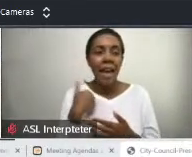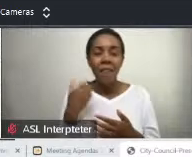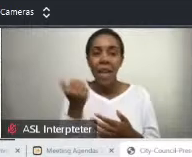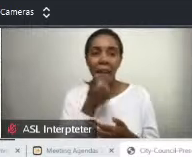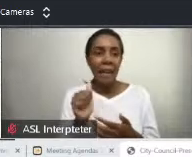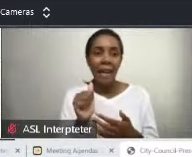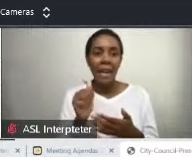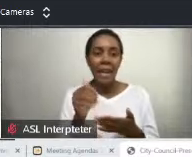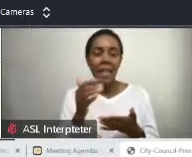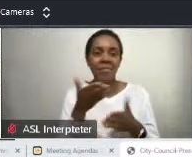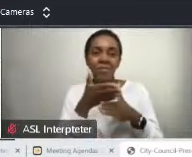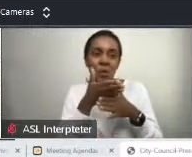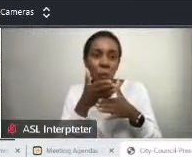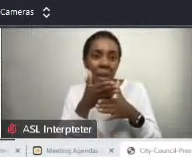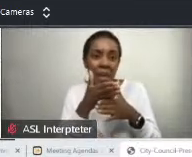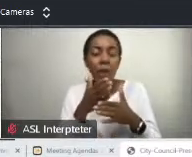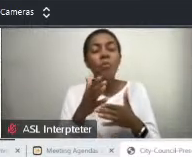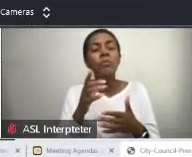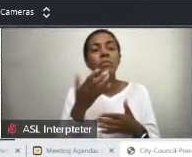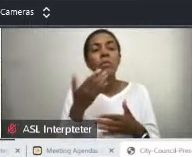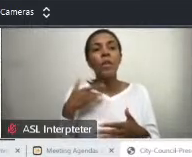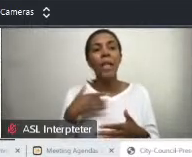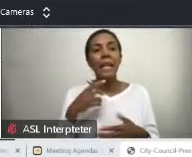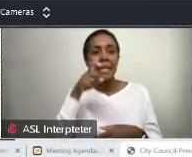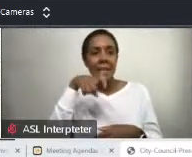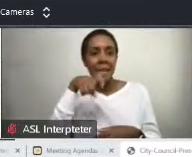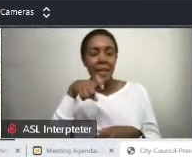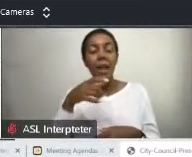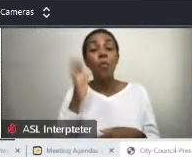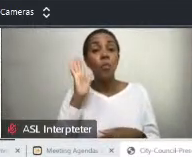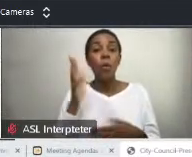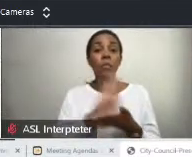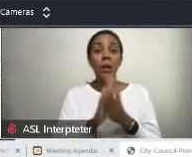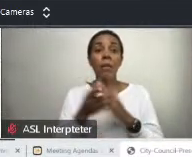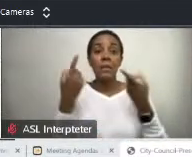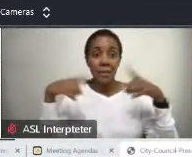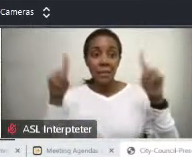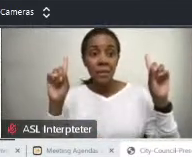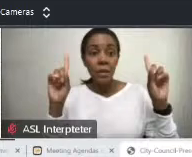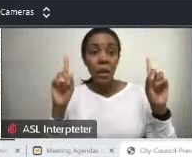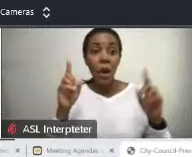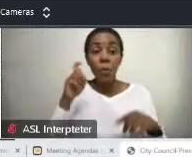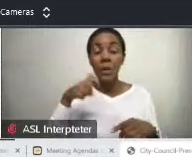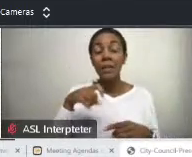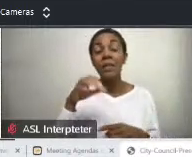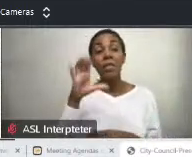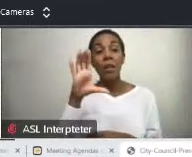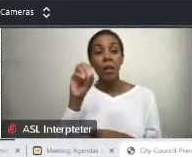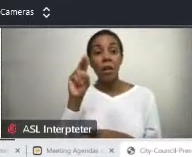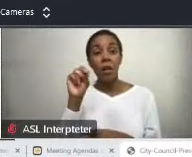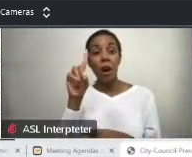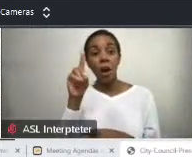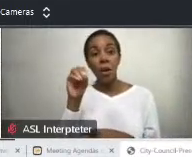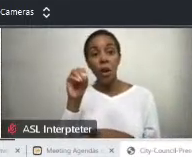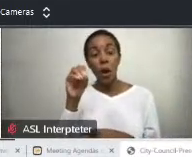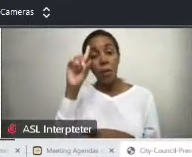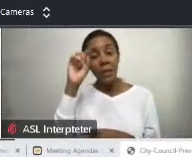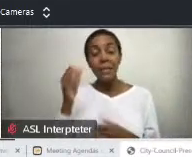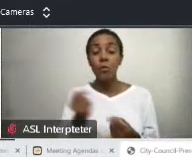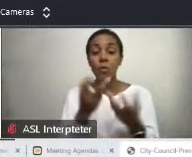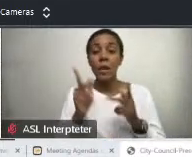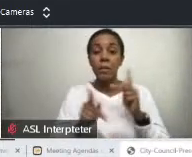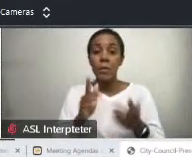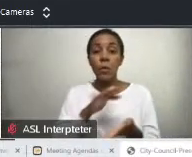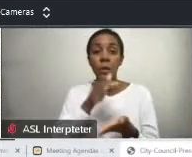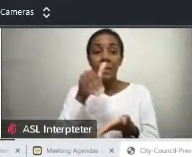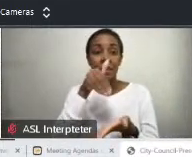between. We feel like there's a need for that and it will be successful. We also feel like there's a need for the condos because there are a lot of people in Central Gardens who love